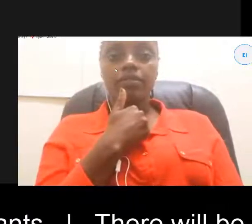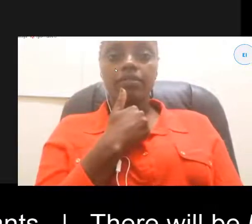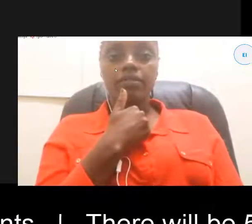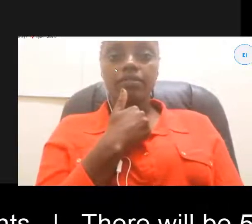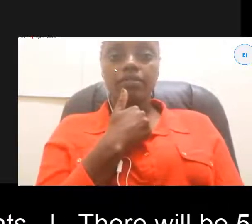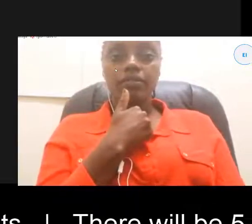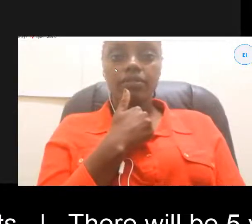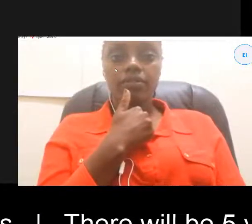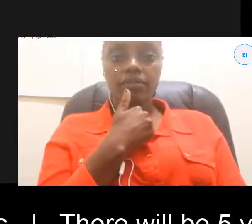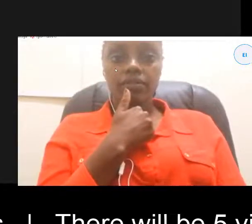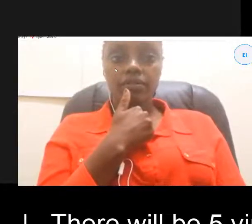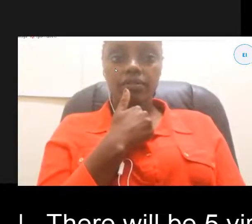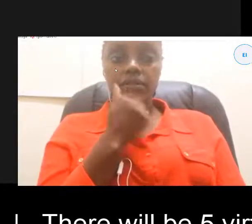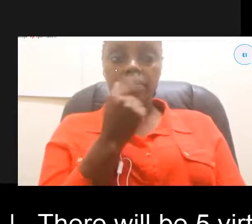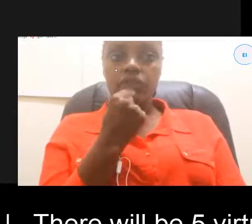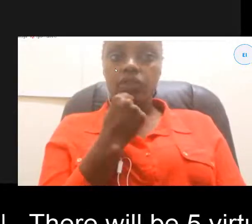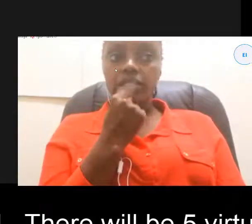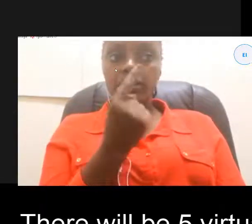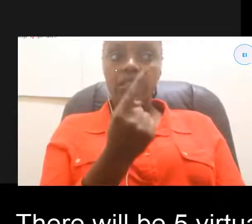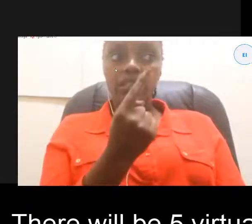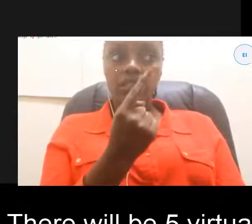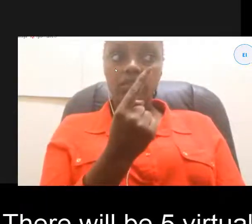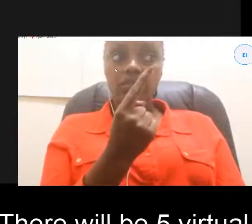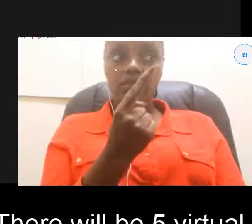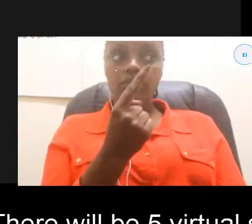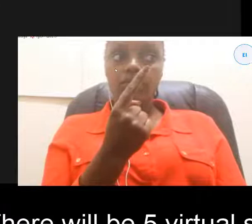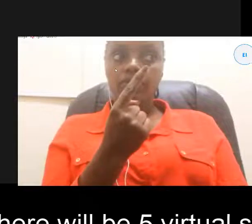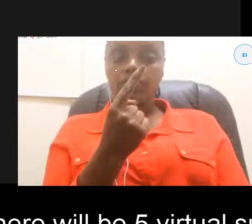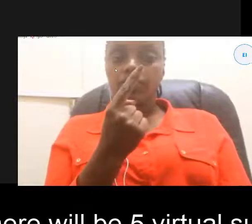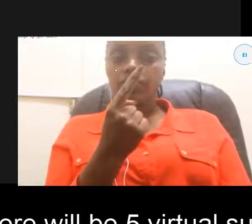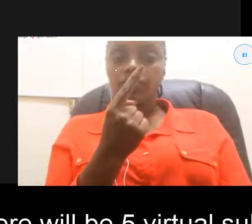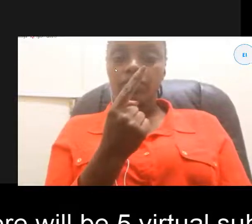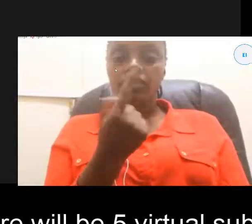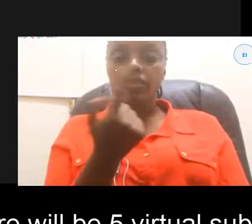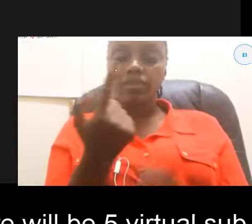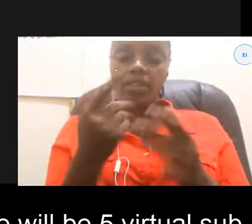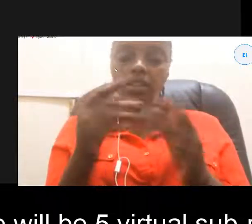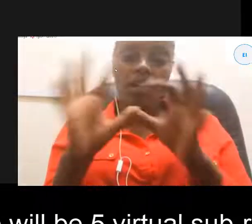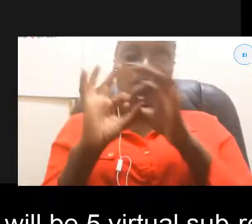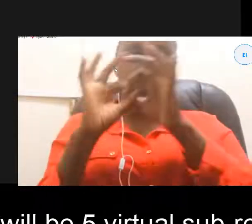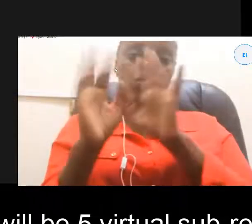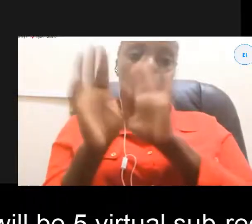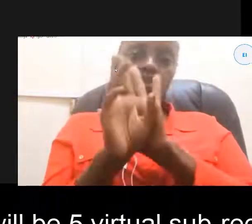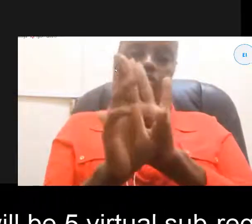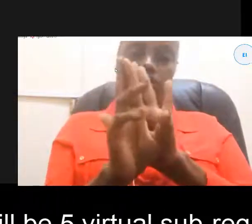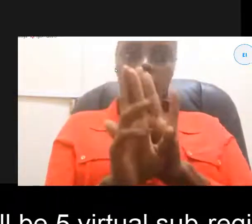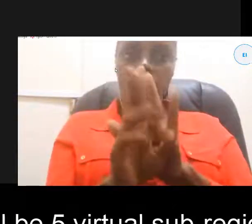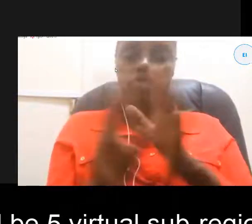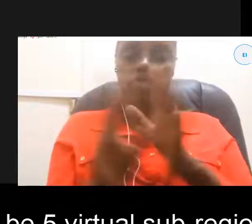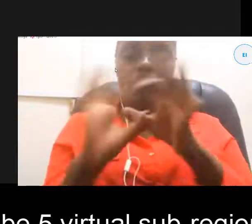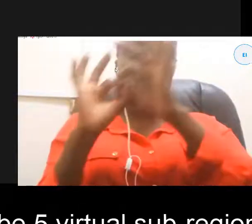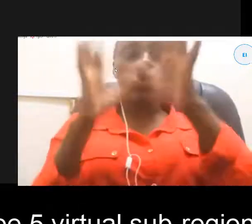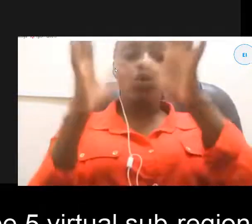I was saying that the coalition Mwana Pisonga that I represent as the Secretariat coalition coordinator